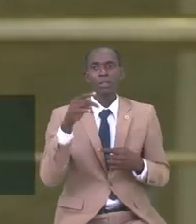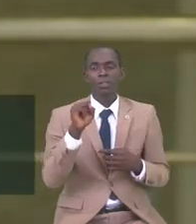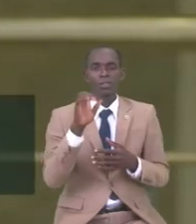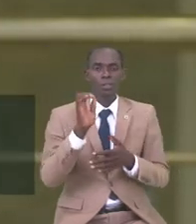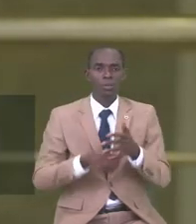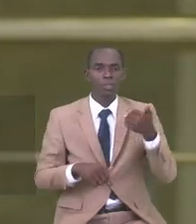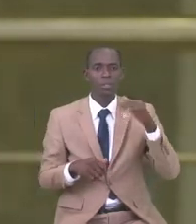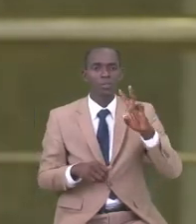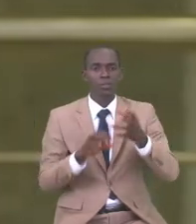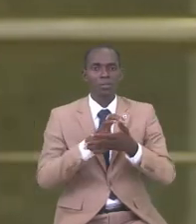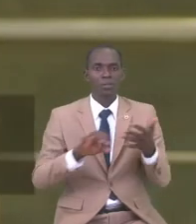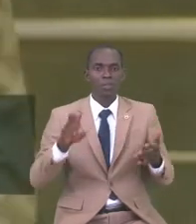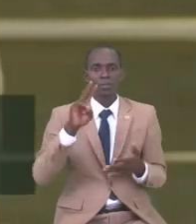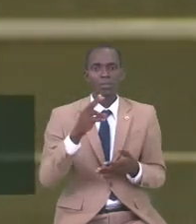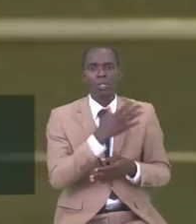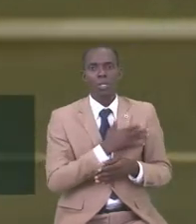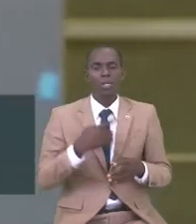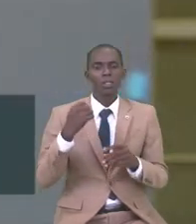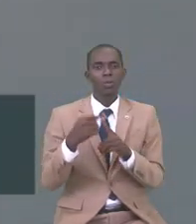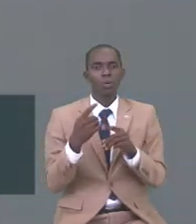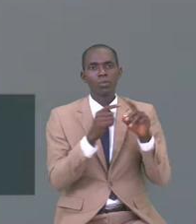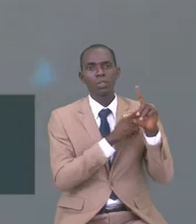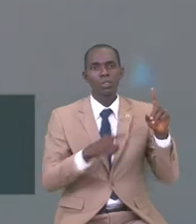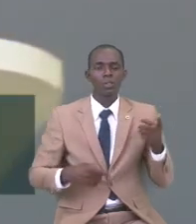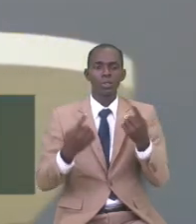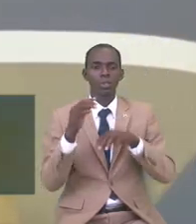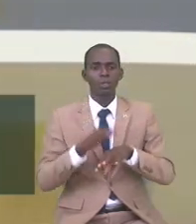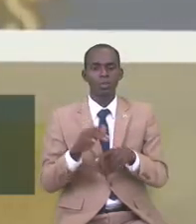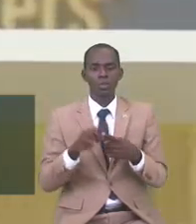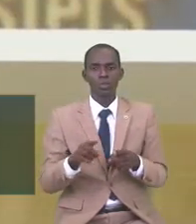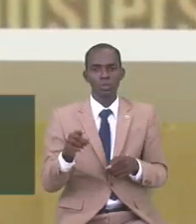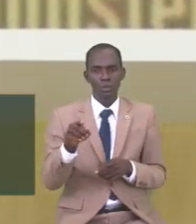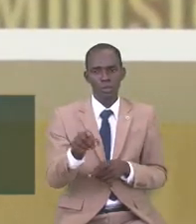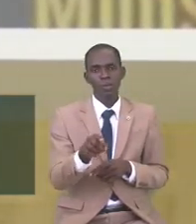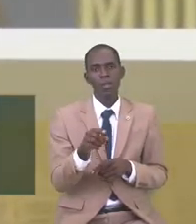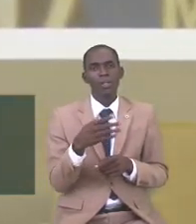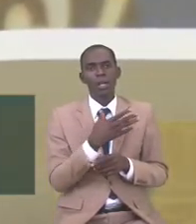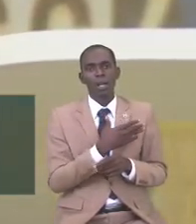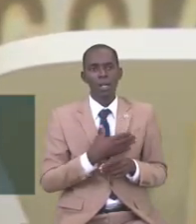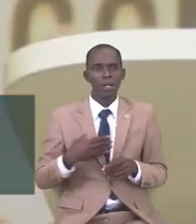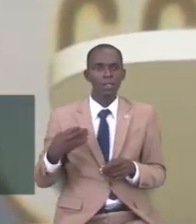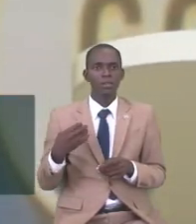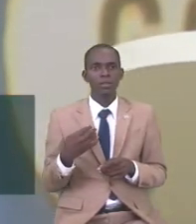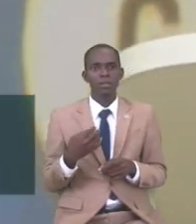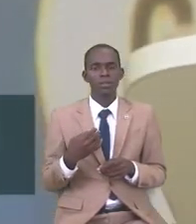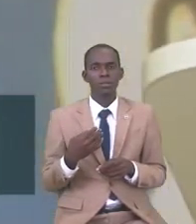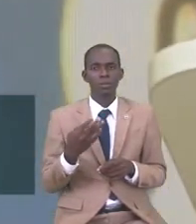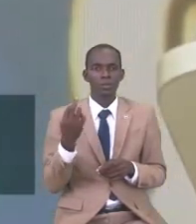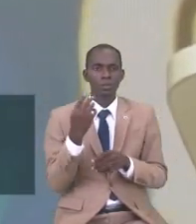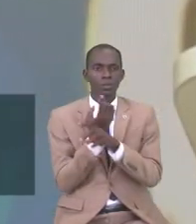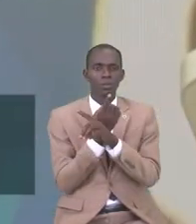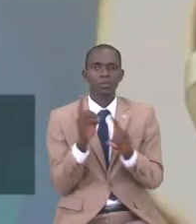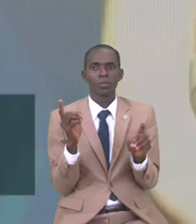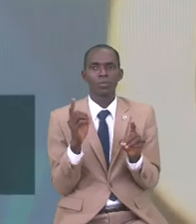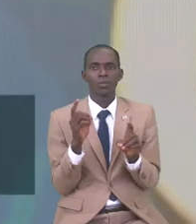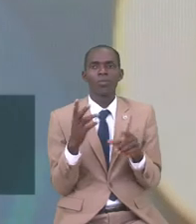of the Lord came unto him. He had delivered the word of the Lord unto Ahab. And